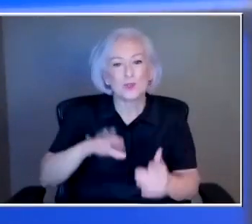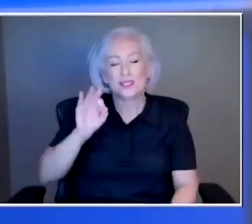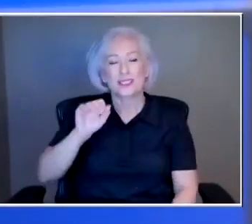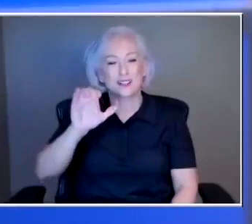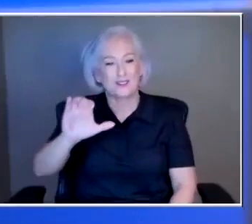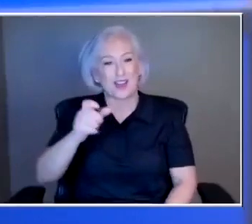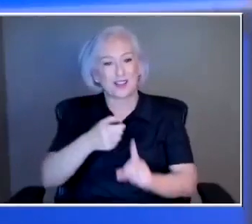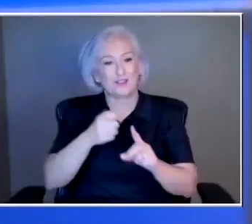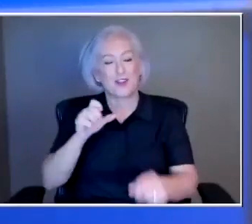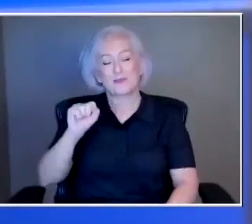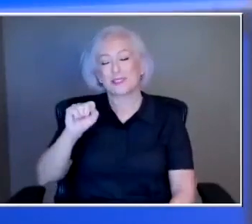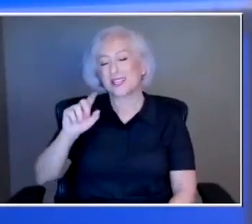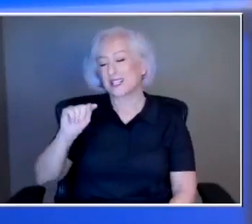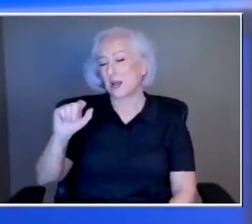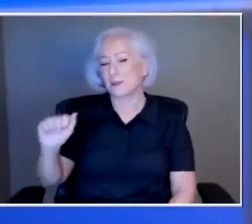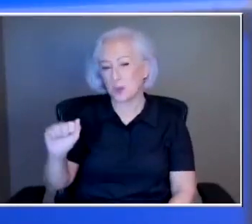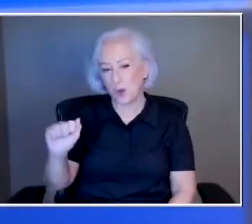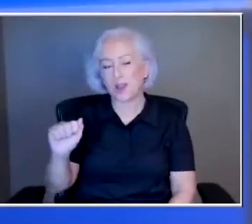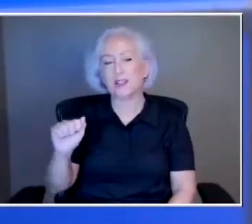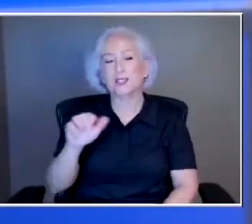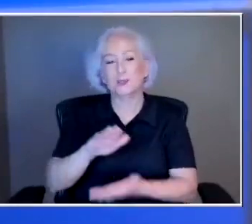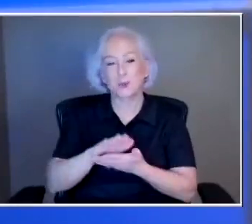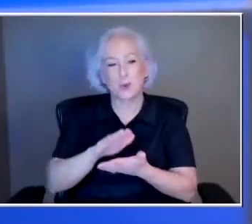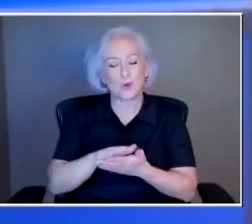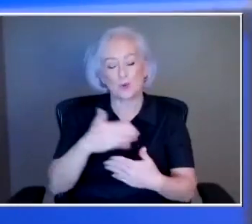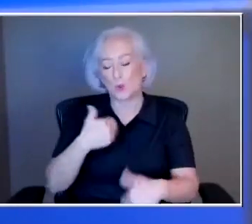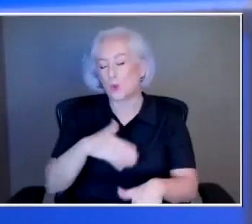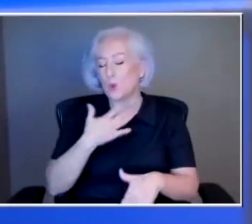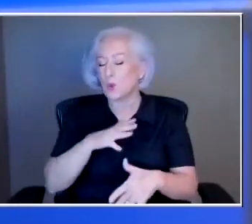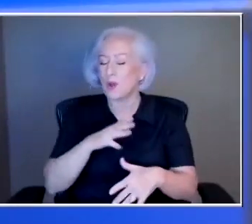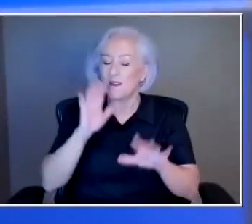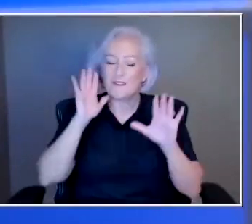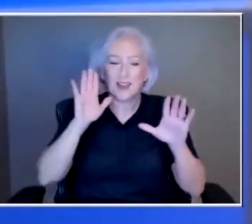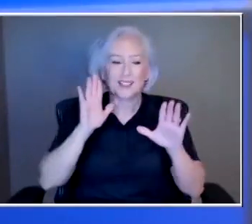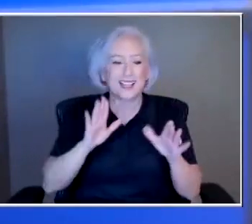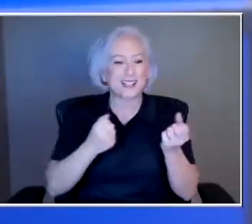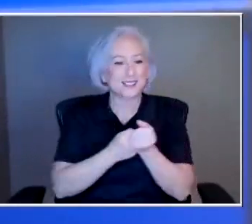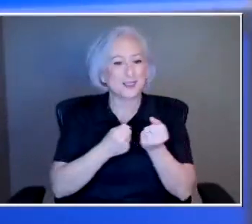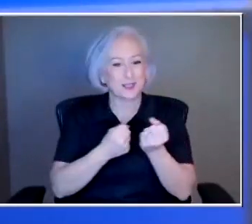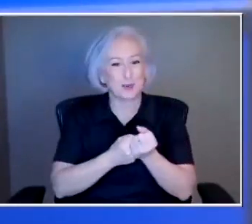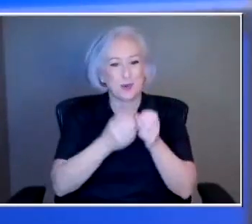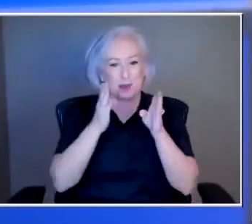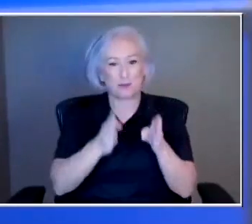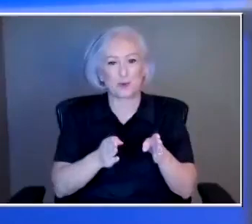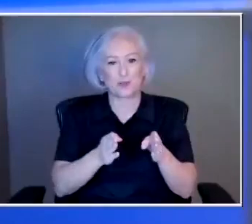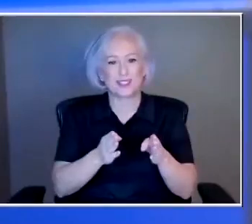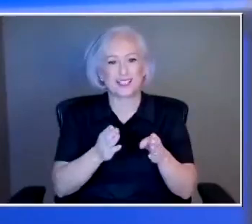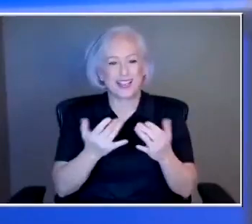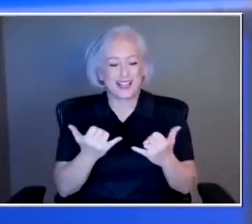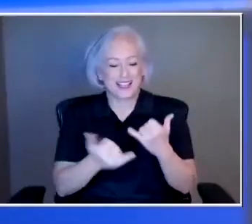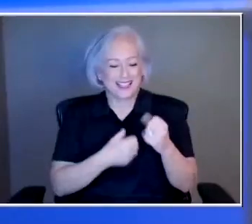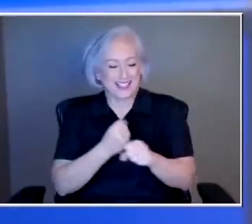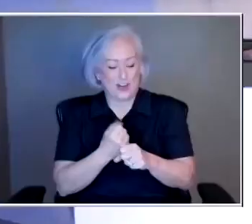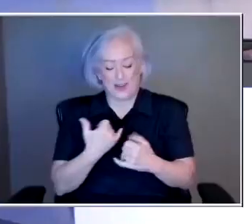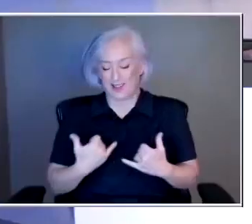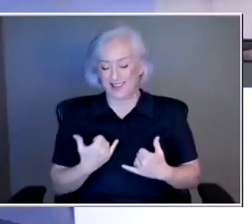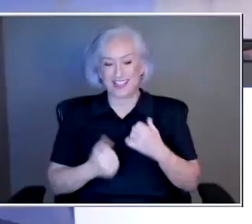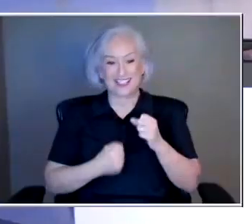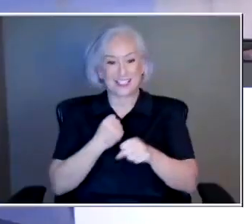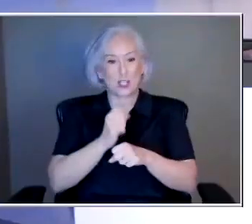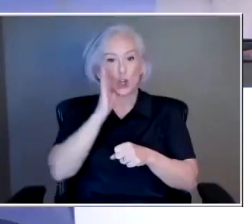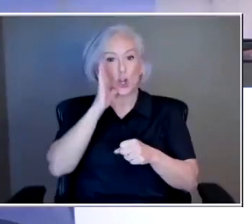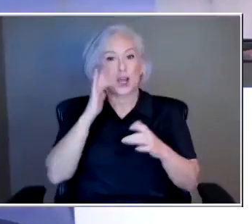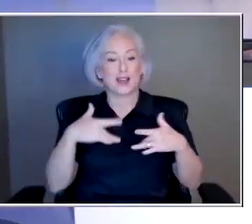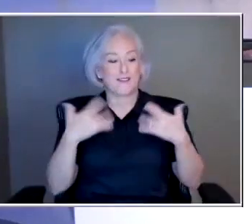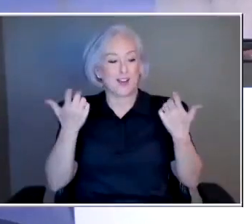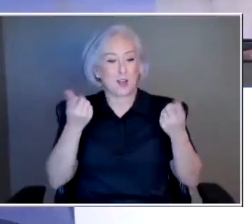Thomas Aquinas is fantastic in supporting our recipient every year. And this year it's April 23rd. Nice work. Yeah. Nice work. And that